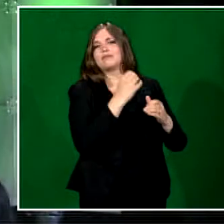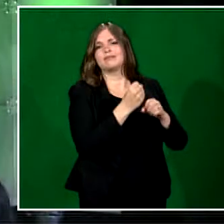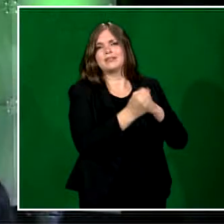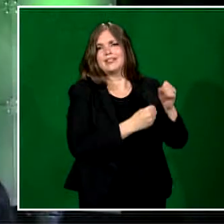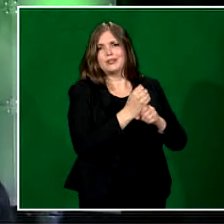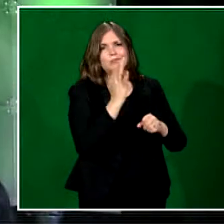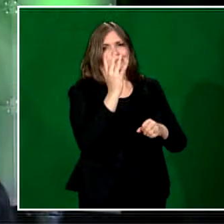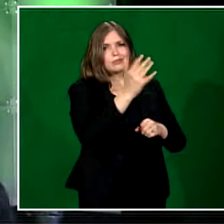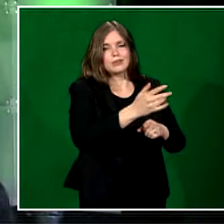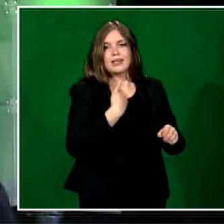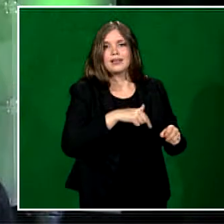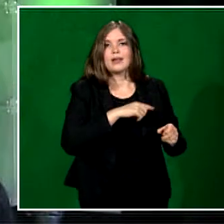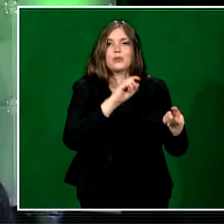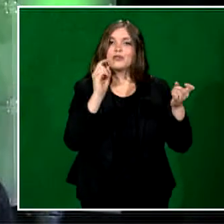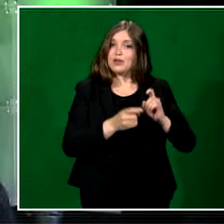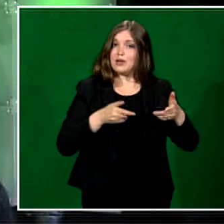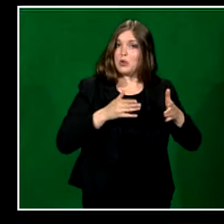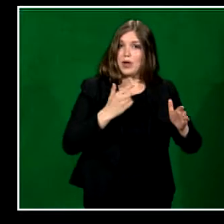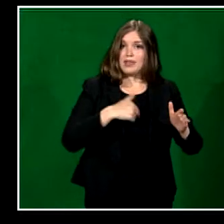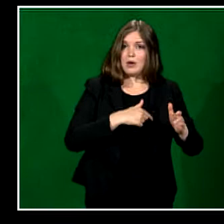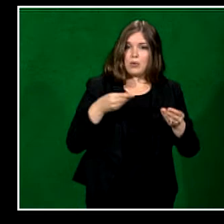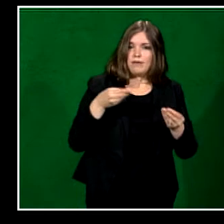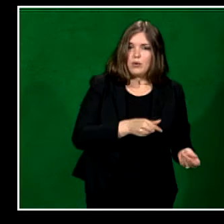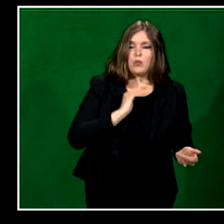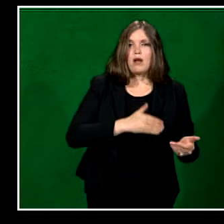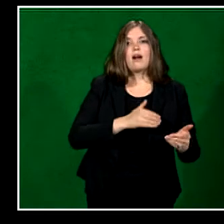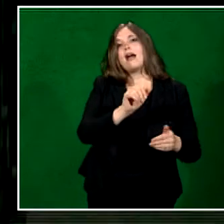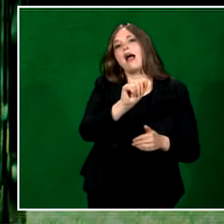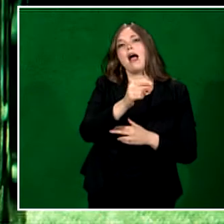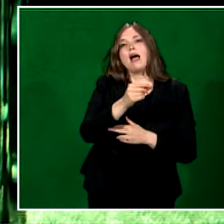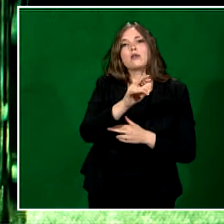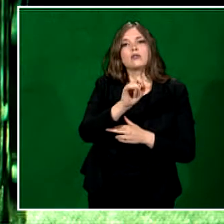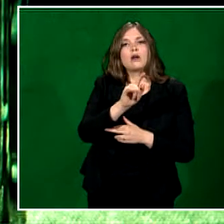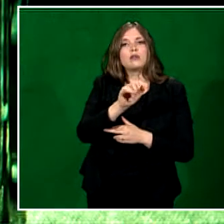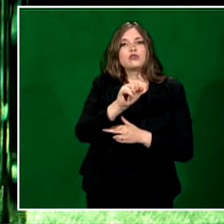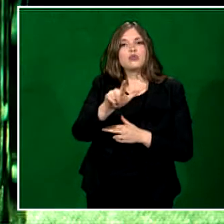way that we fuel our agricultural system.